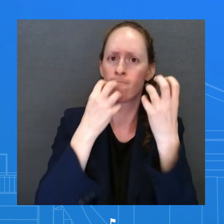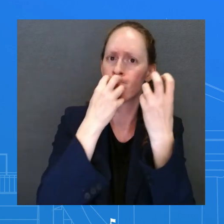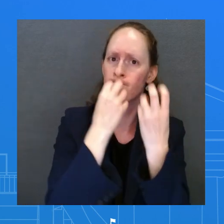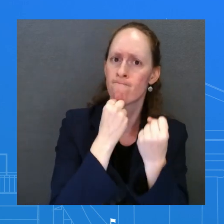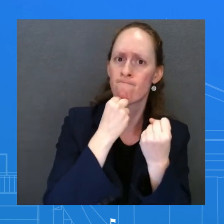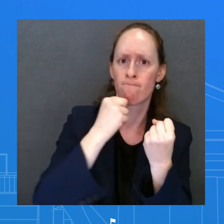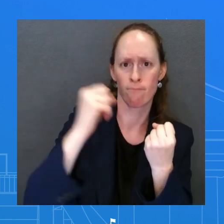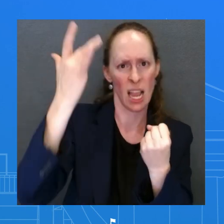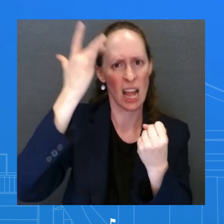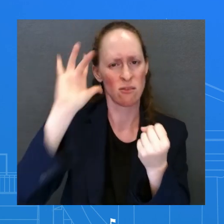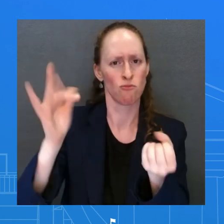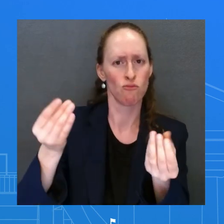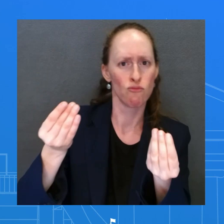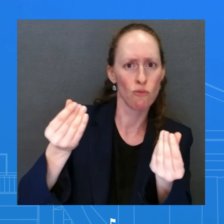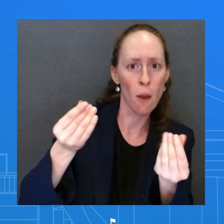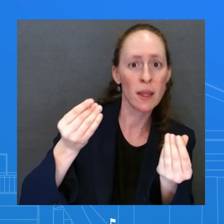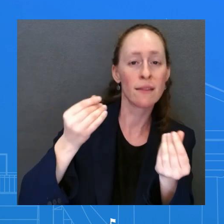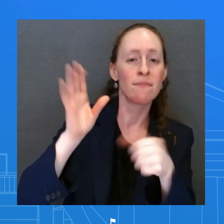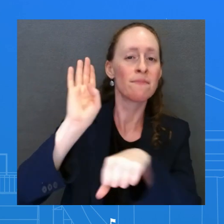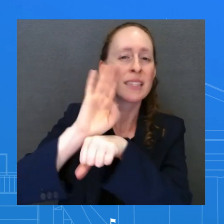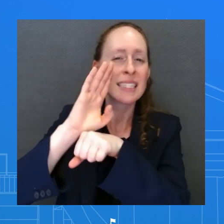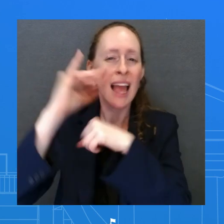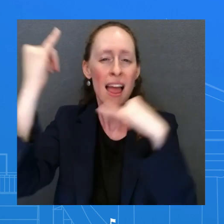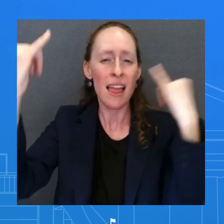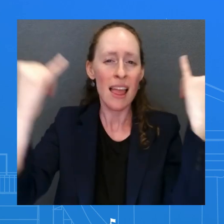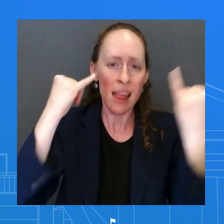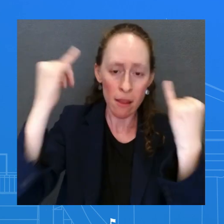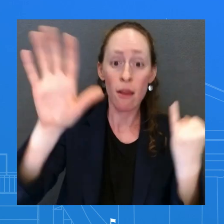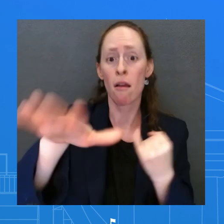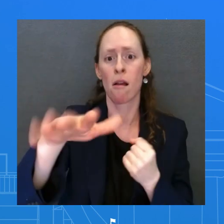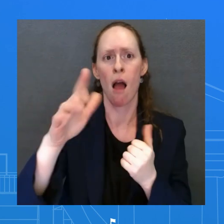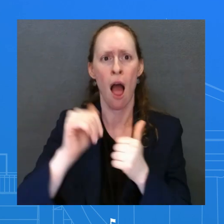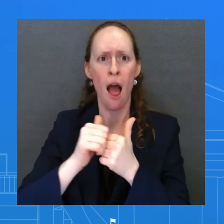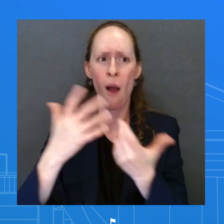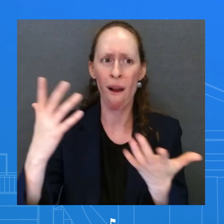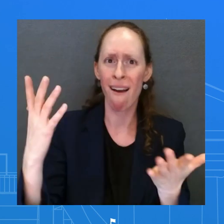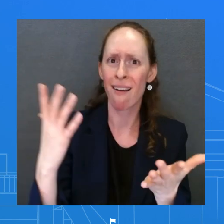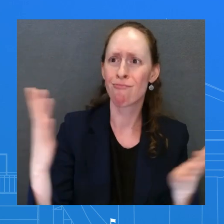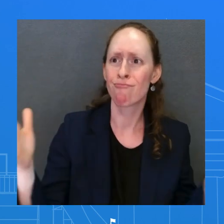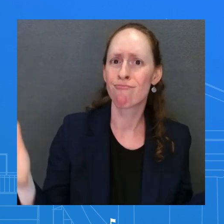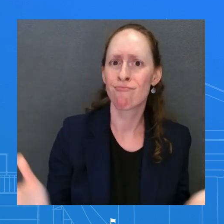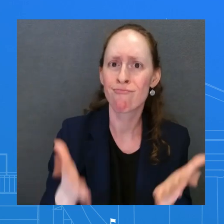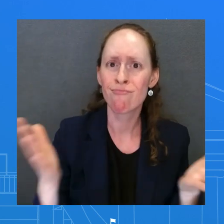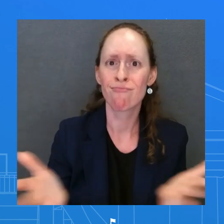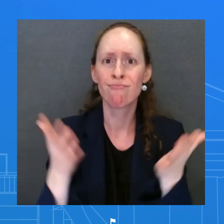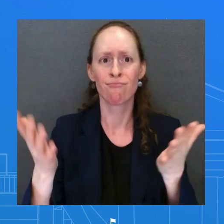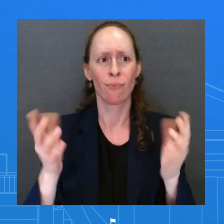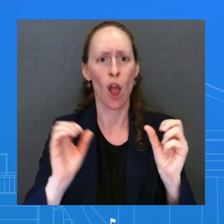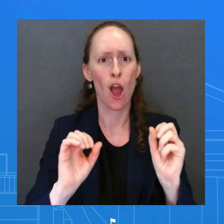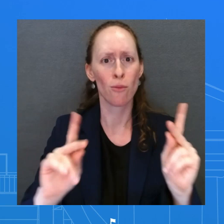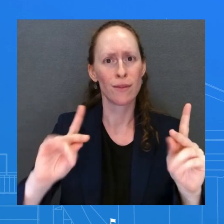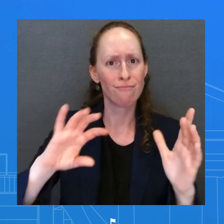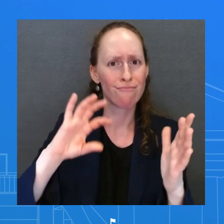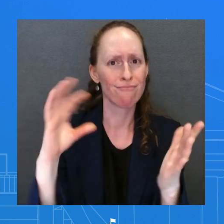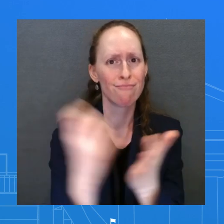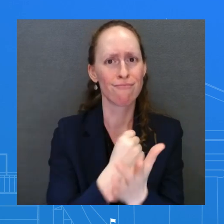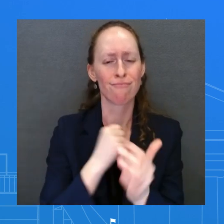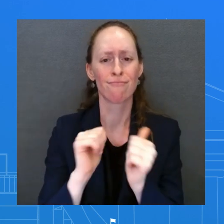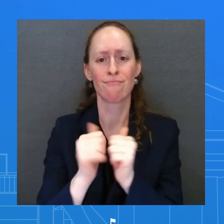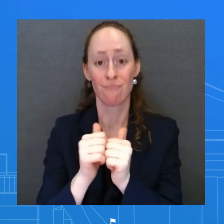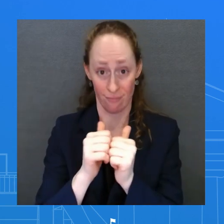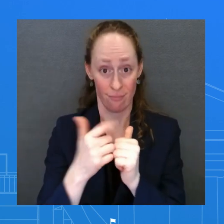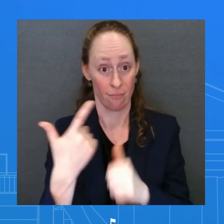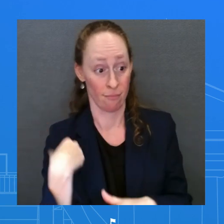expanding market opportunities for U.S. firms in India, welcoming major Indian investments in the United States, and diversifying our supply